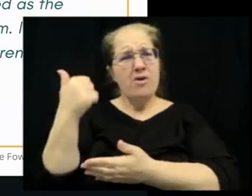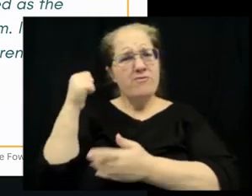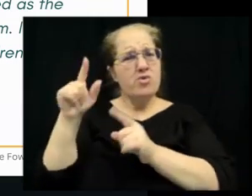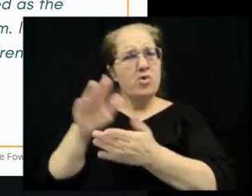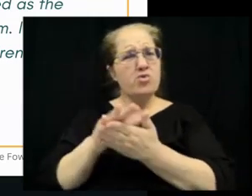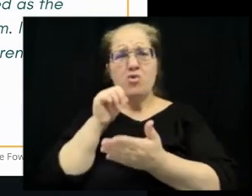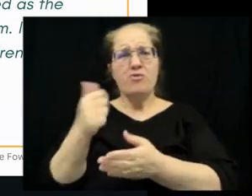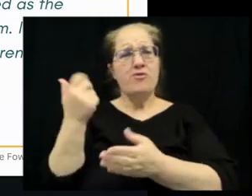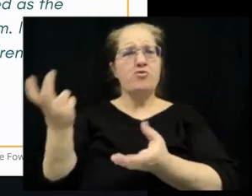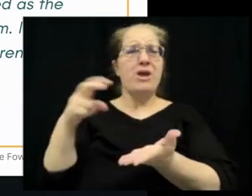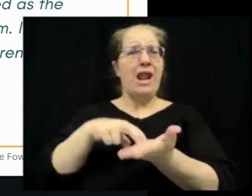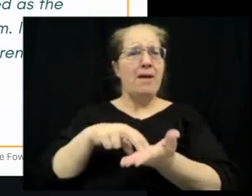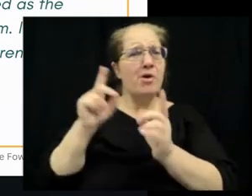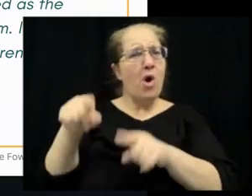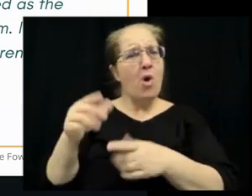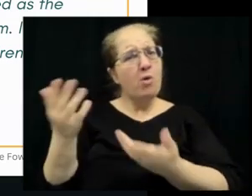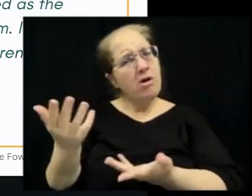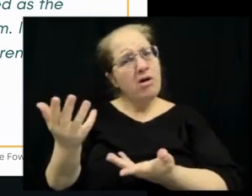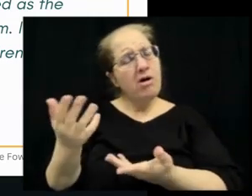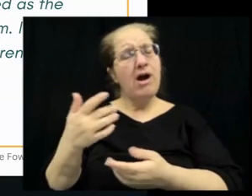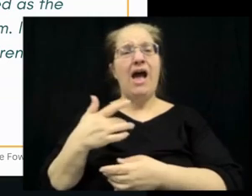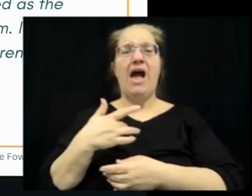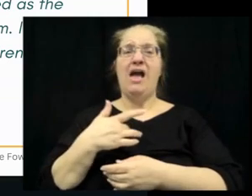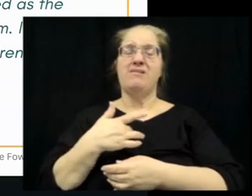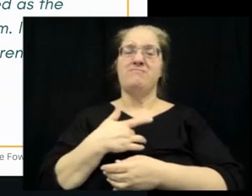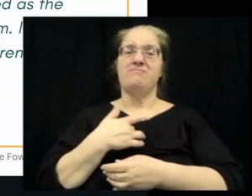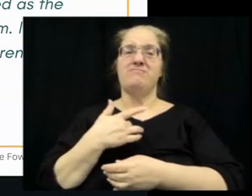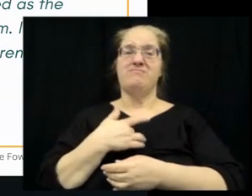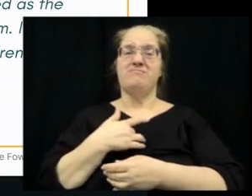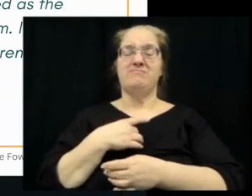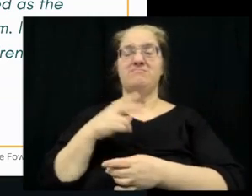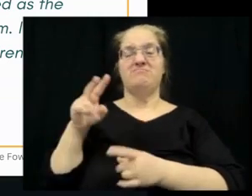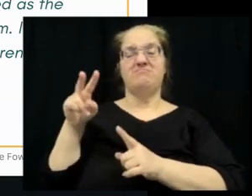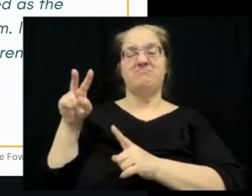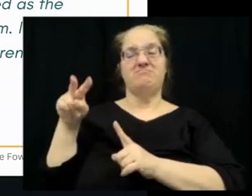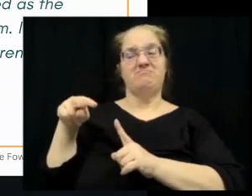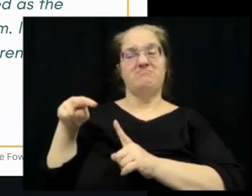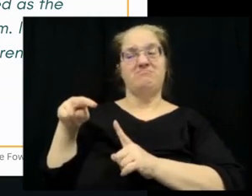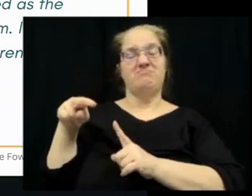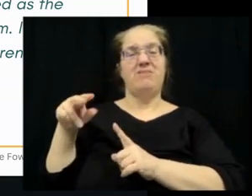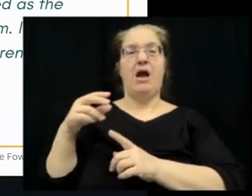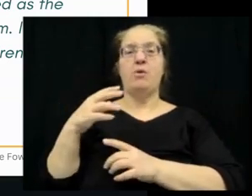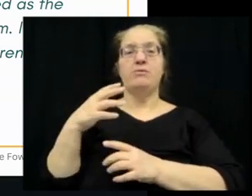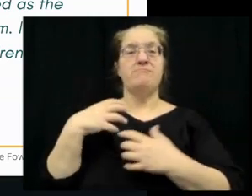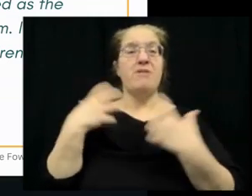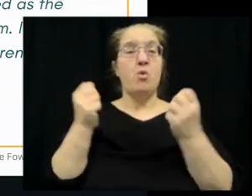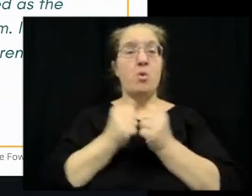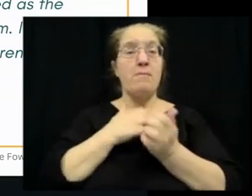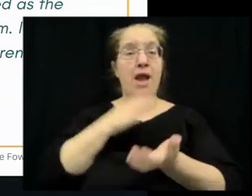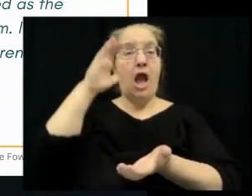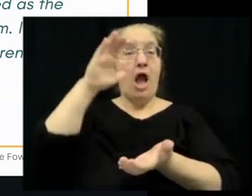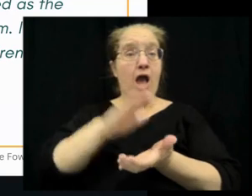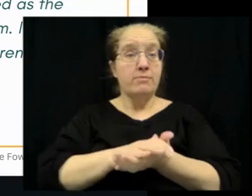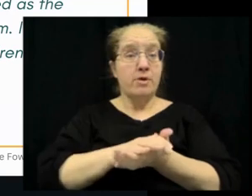school? I also felt a lot of resentment. I felt a lot of resentment at my husband because I worked